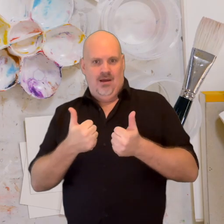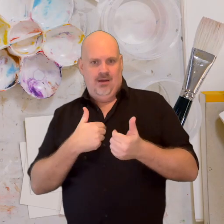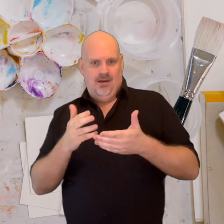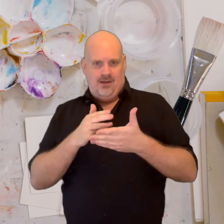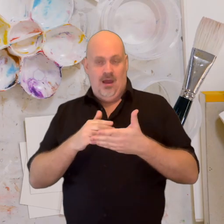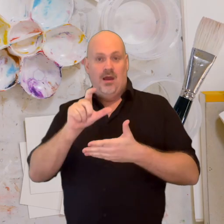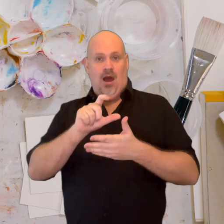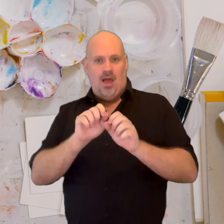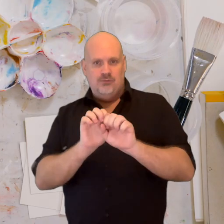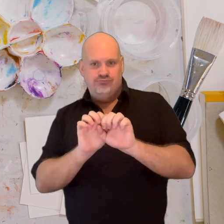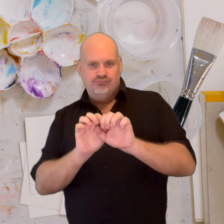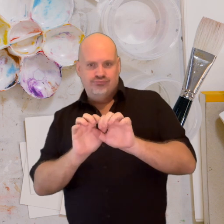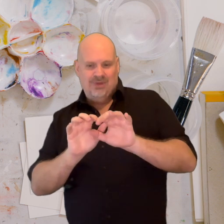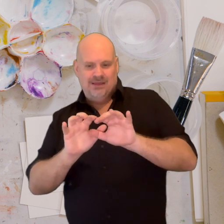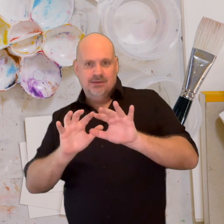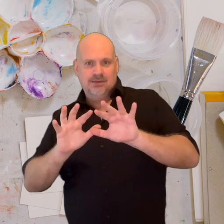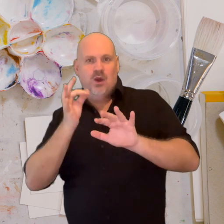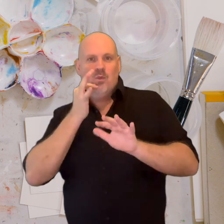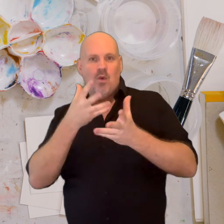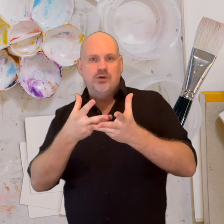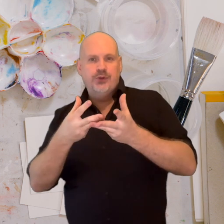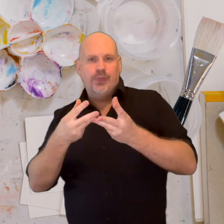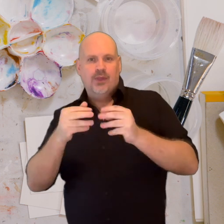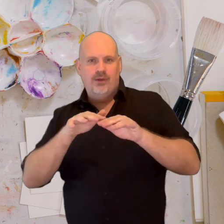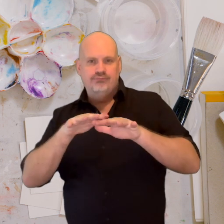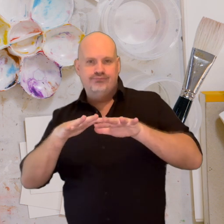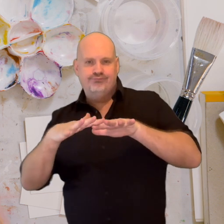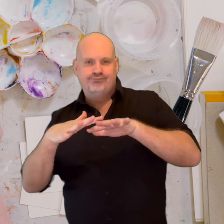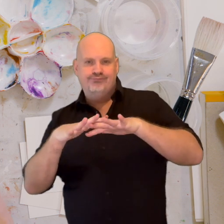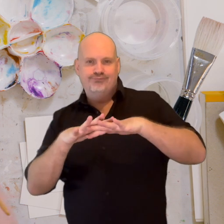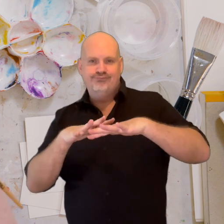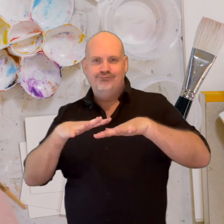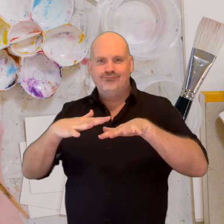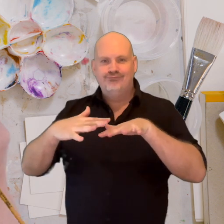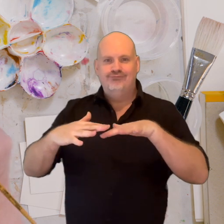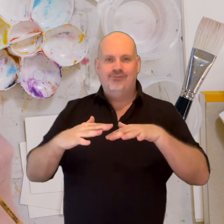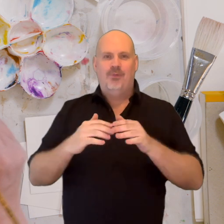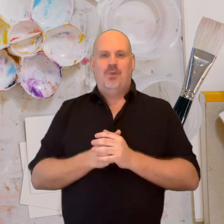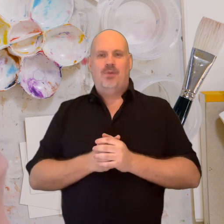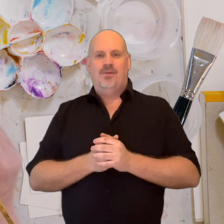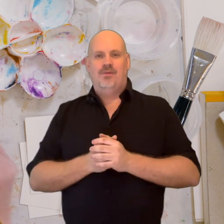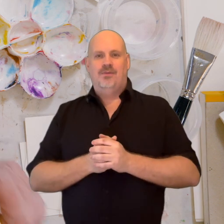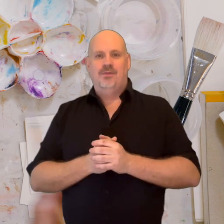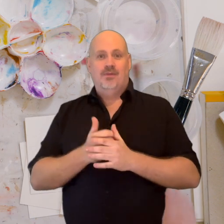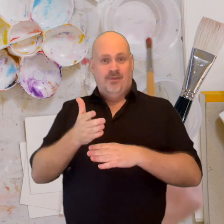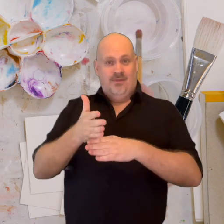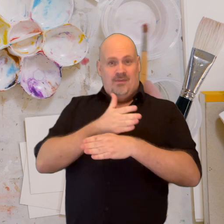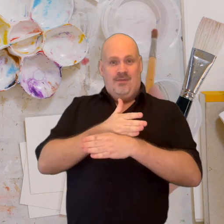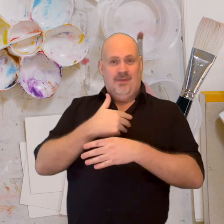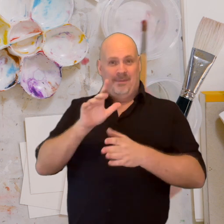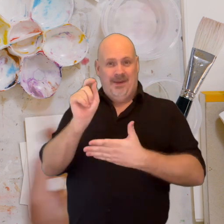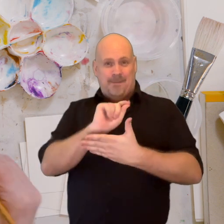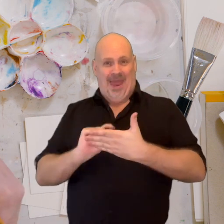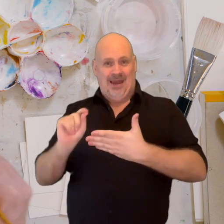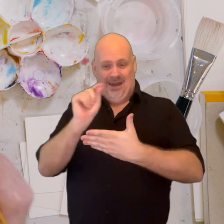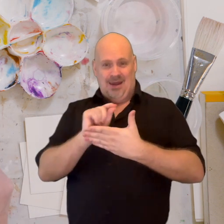the colour is spreading and being diluted by the water, and the marks I made earlier